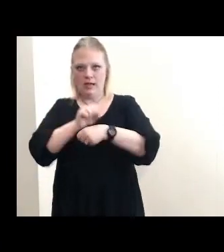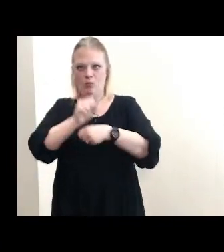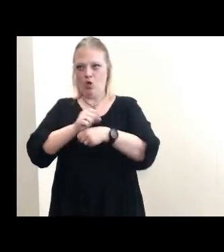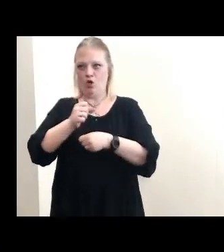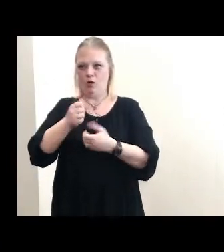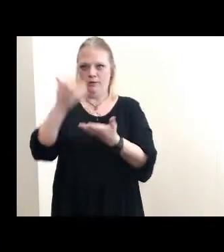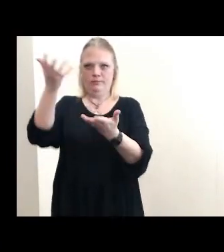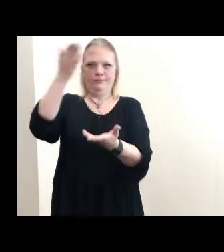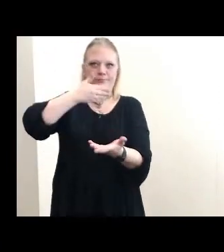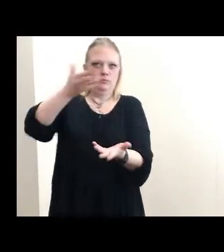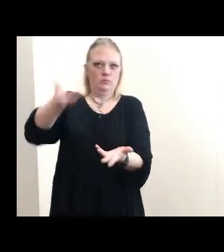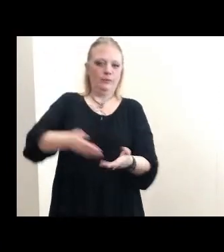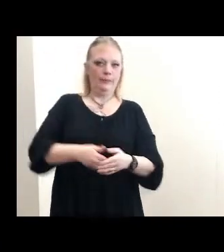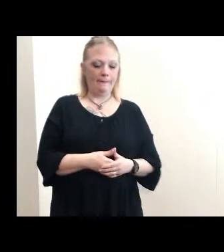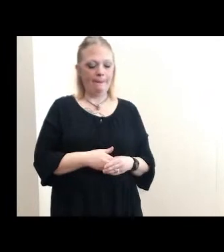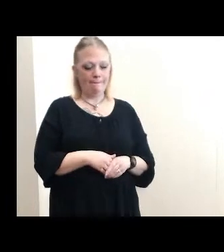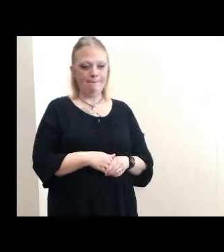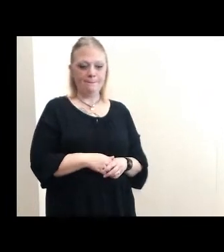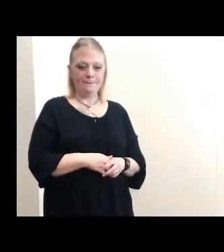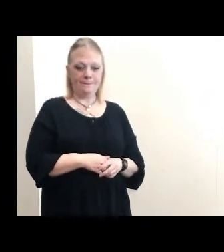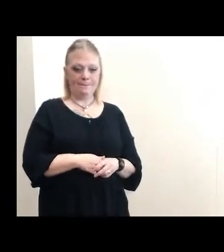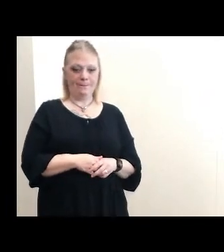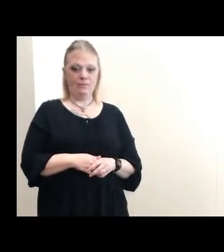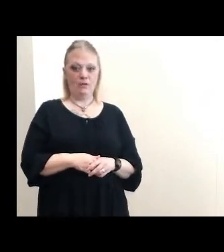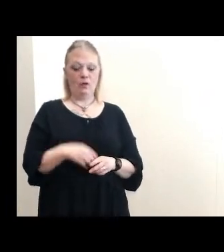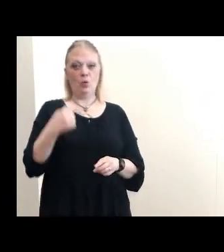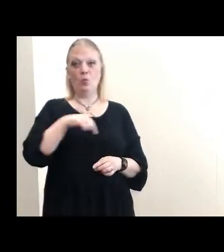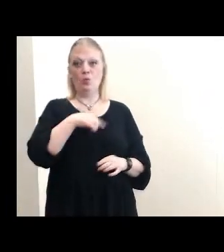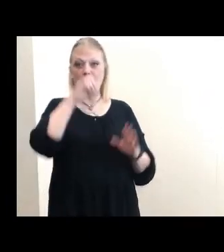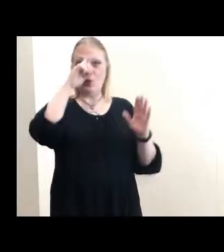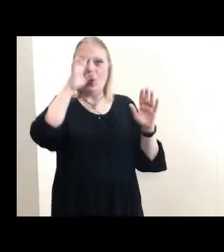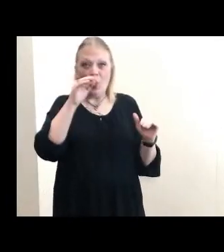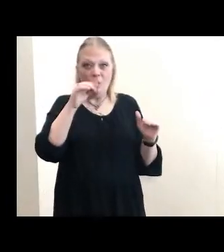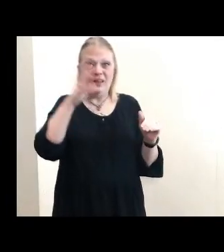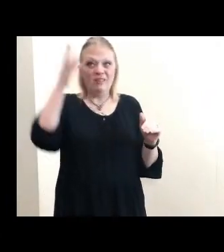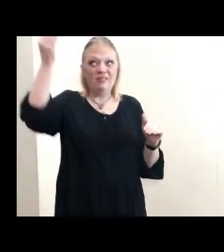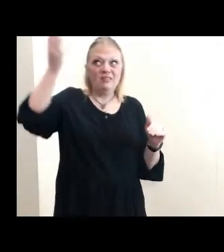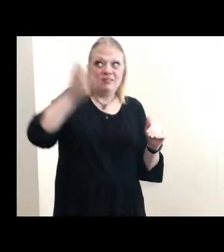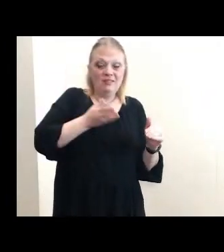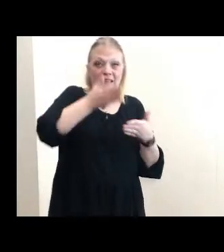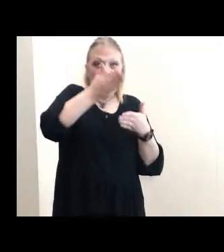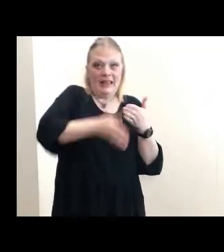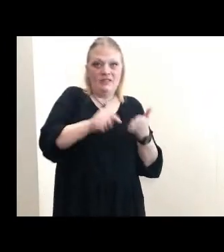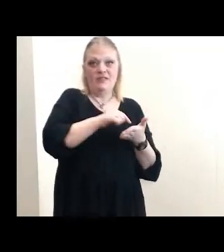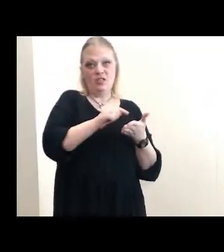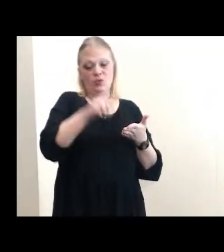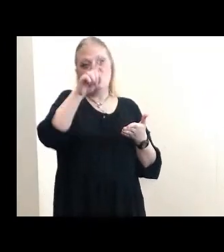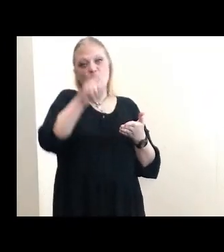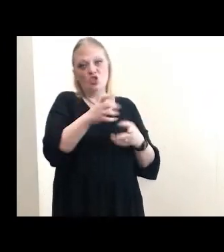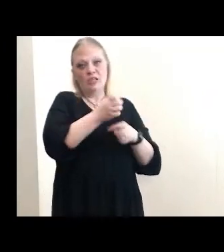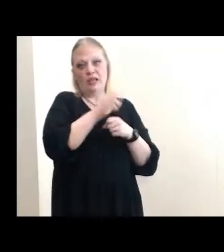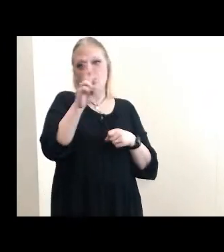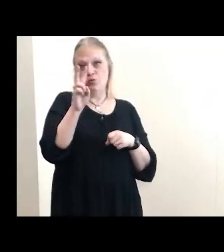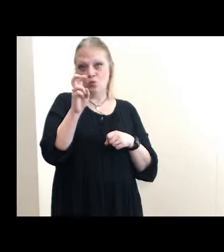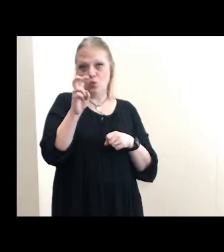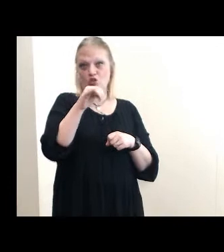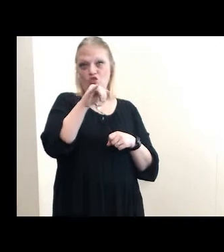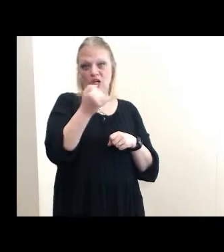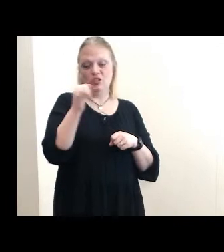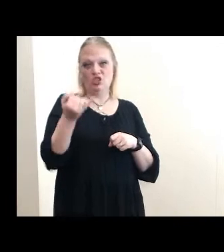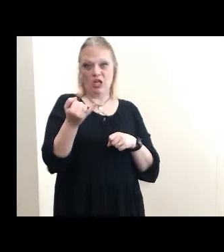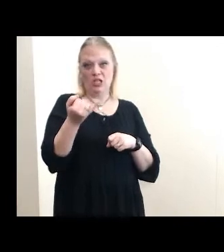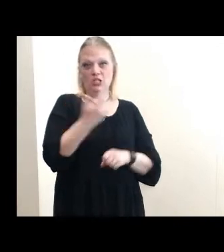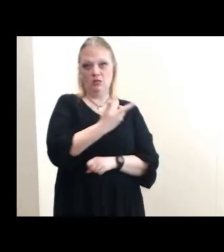workers and the like. So we're hoping, we've been told, that by the end of the week we should get 200 Johnson &